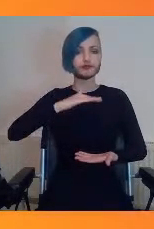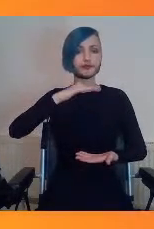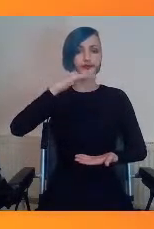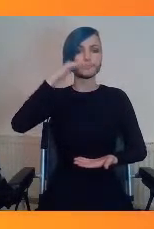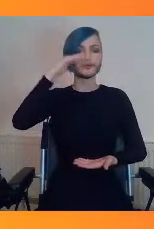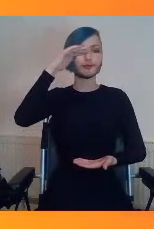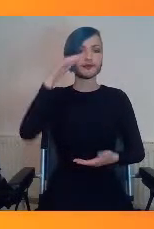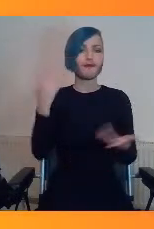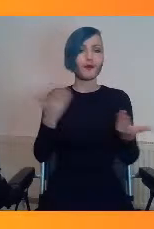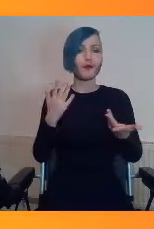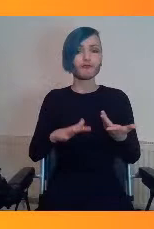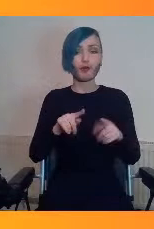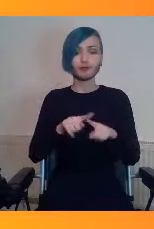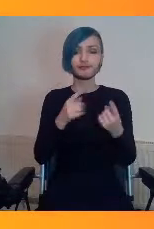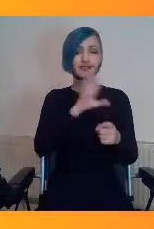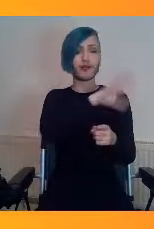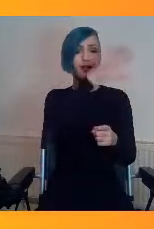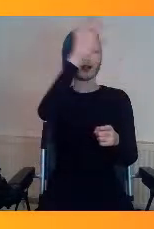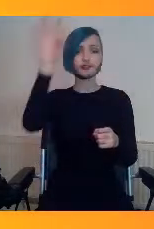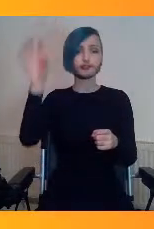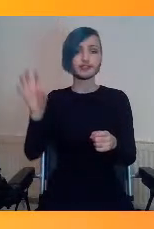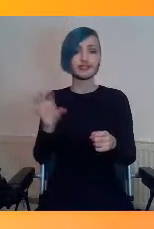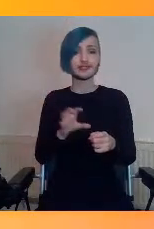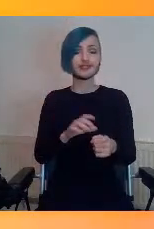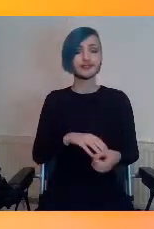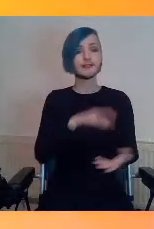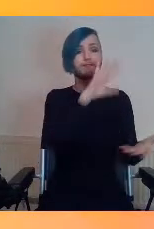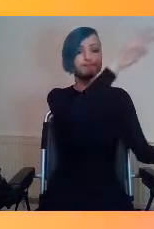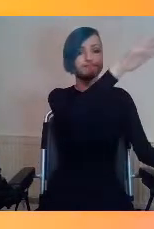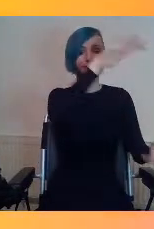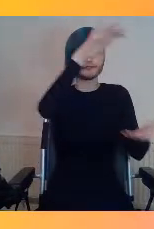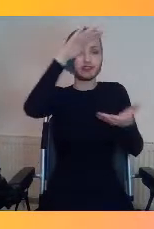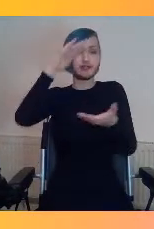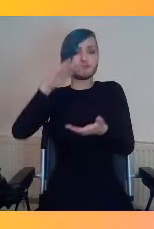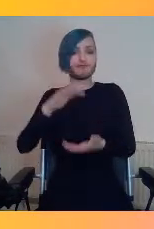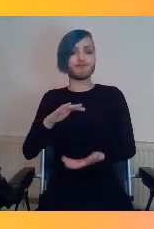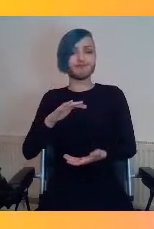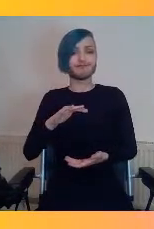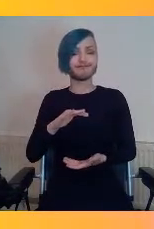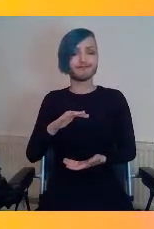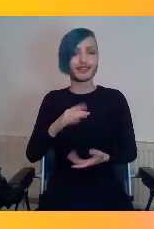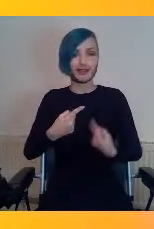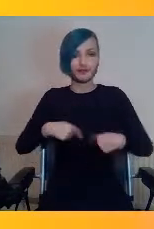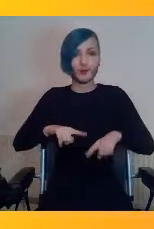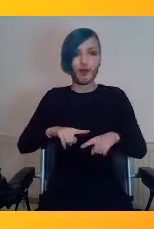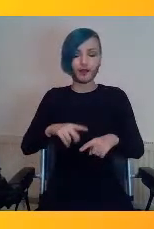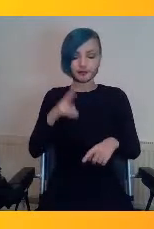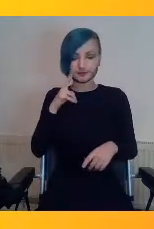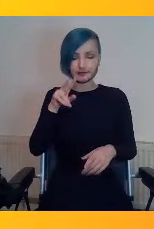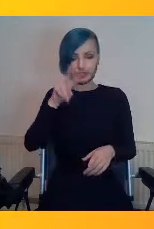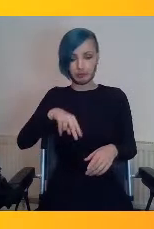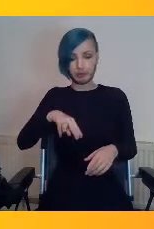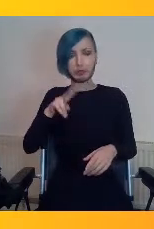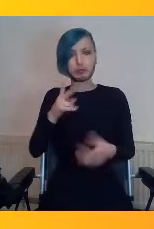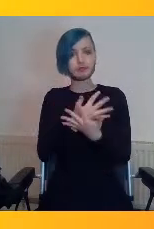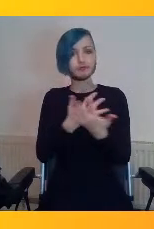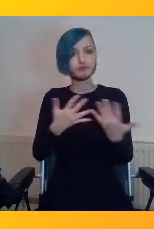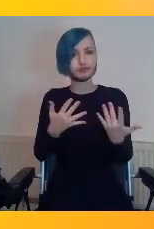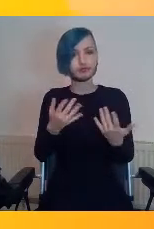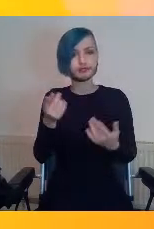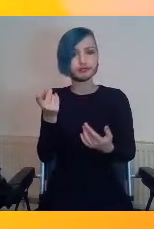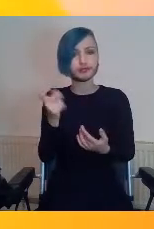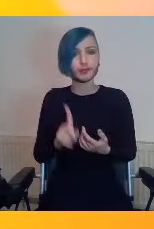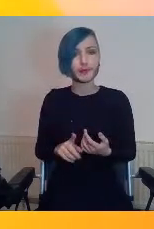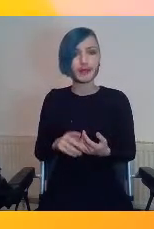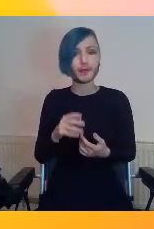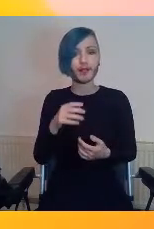And he was just giving it to us just to see how many people think about us, yes, and how many